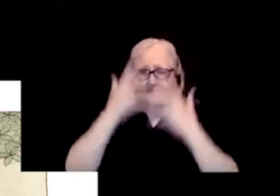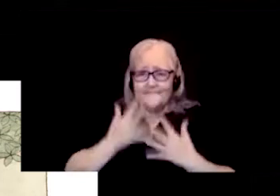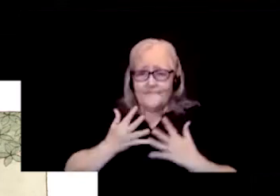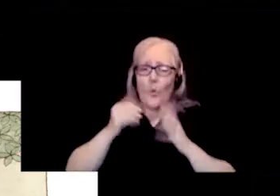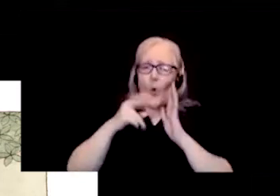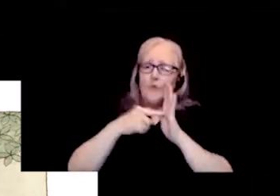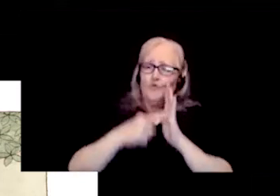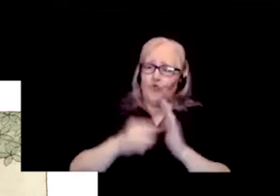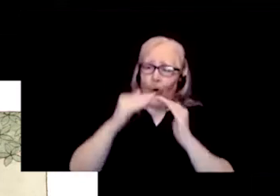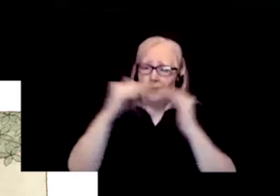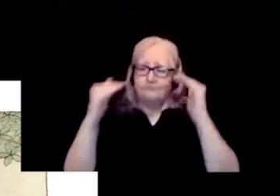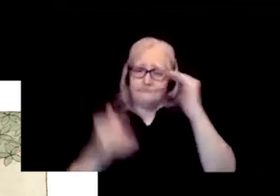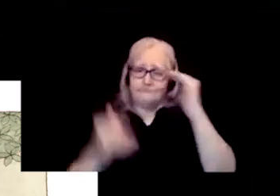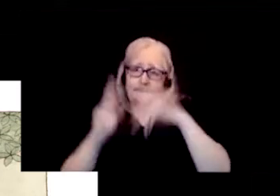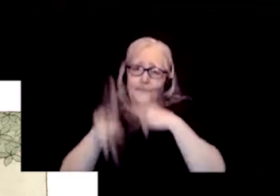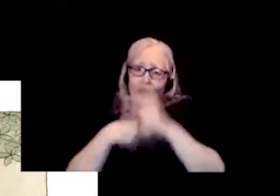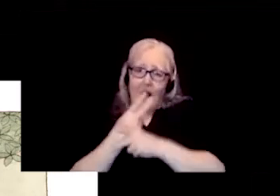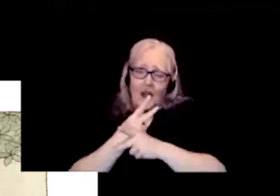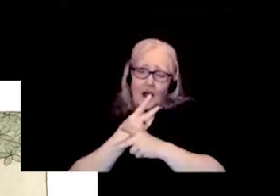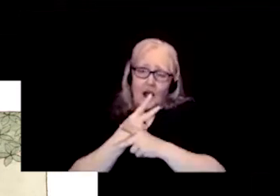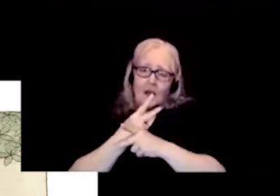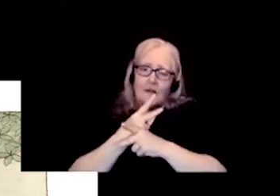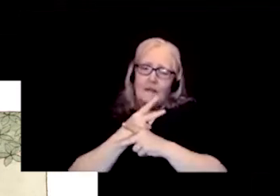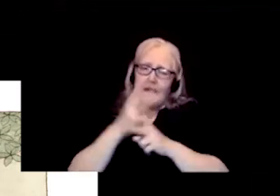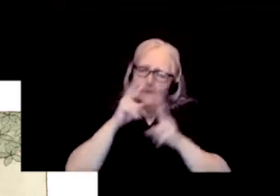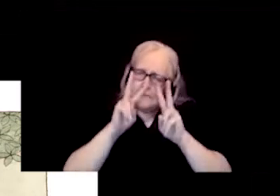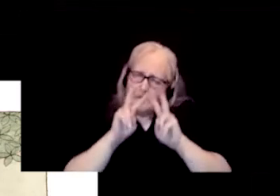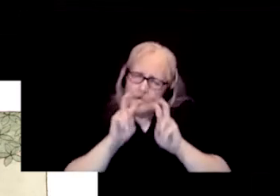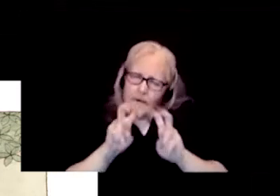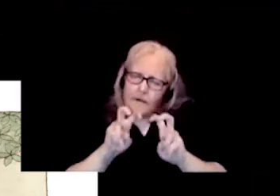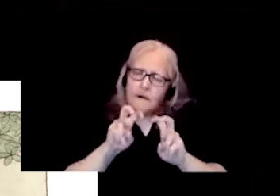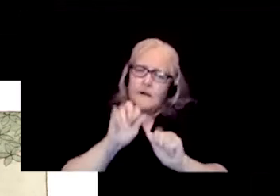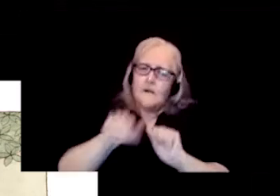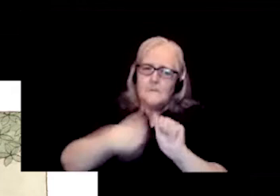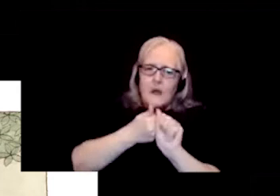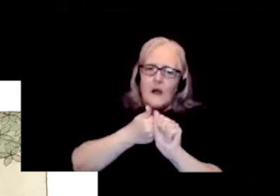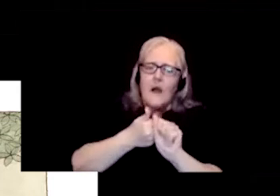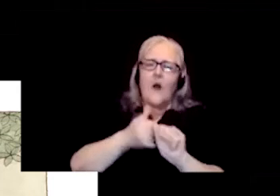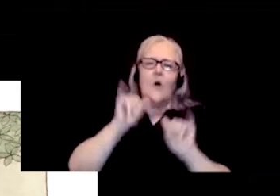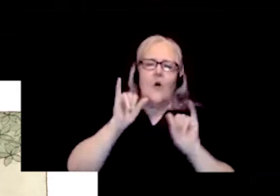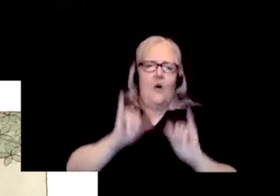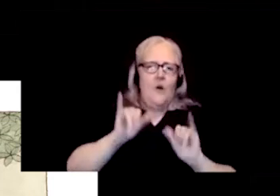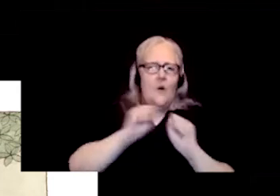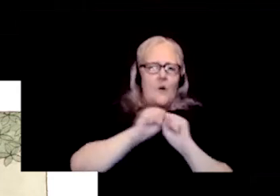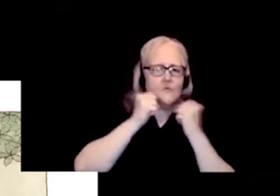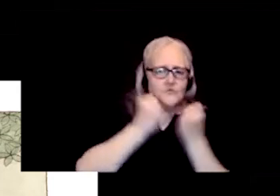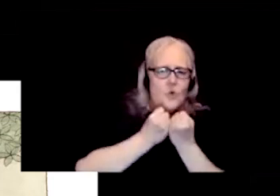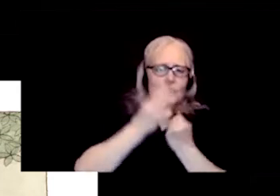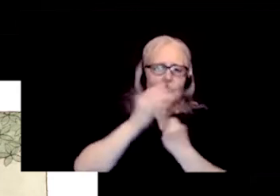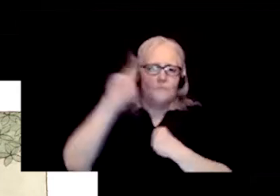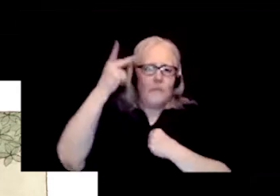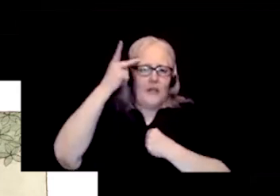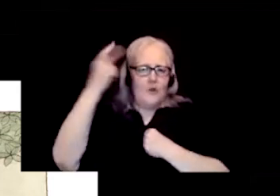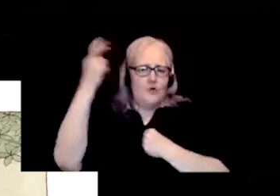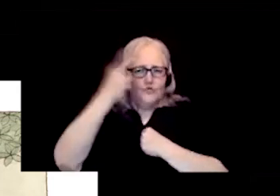were specific and insidious political determinants of health that led to the person's premature